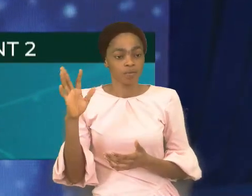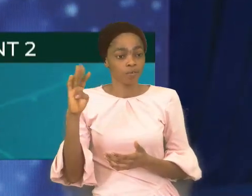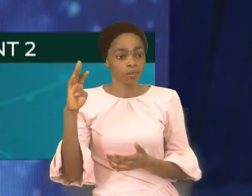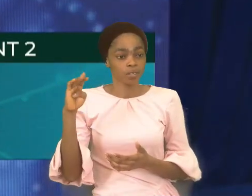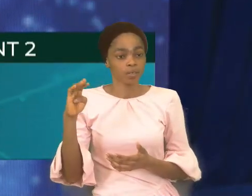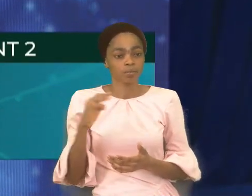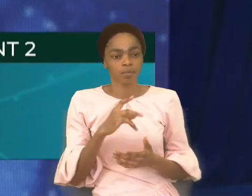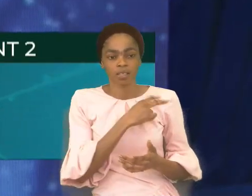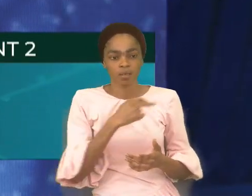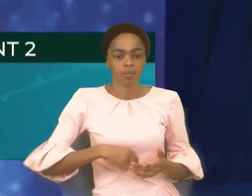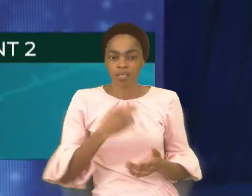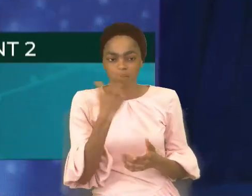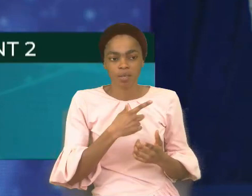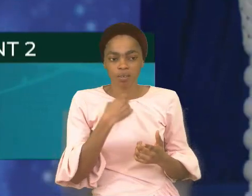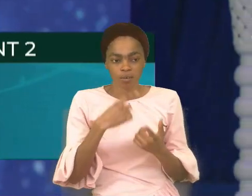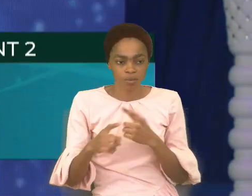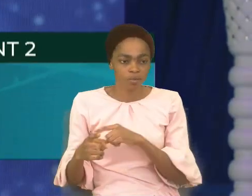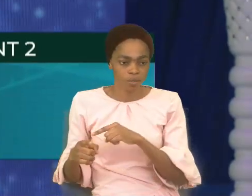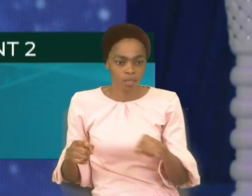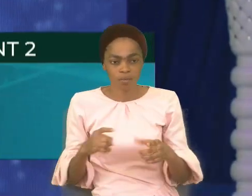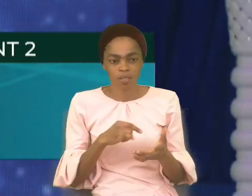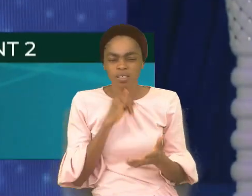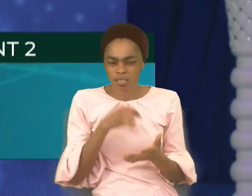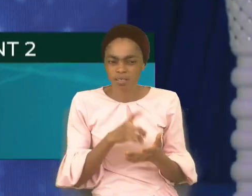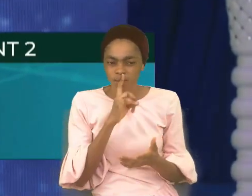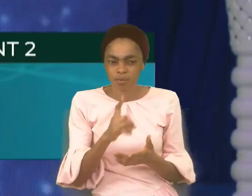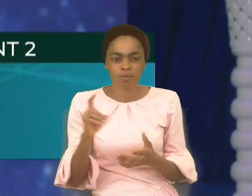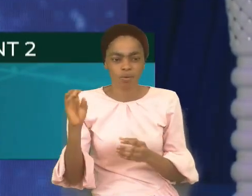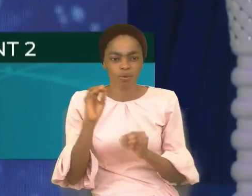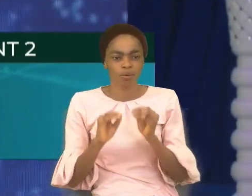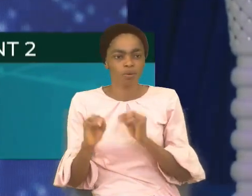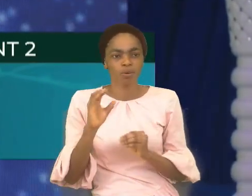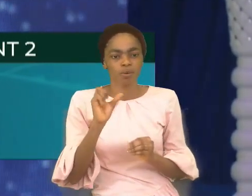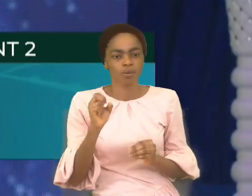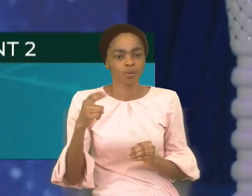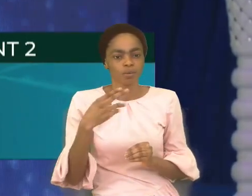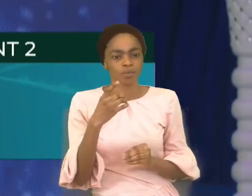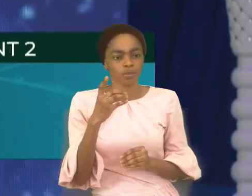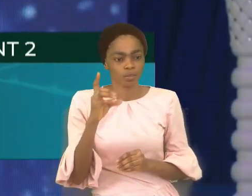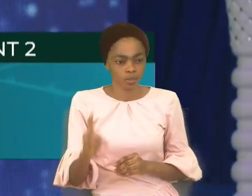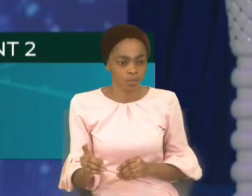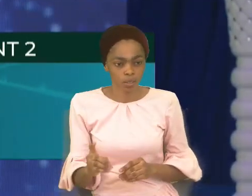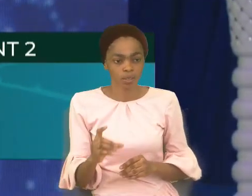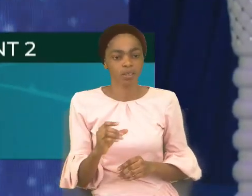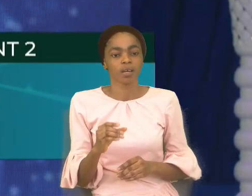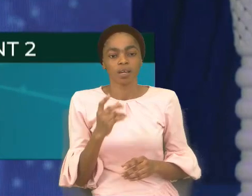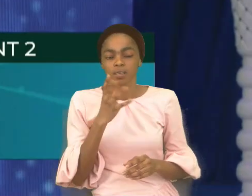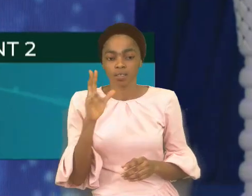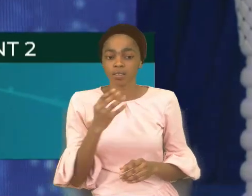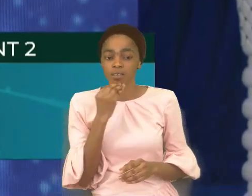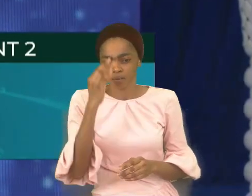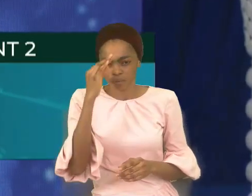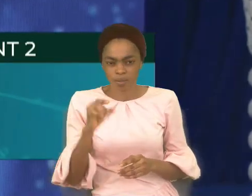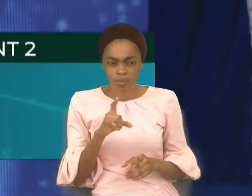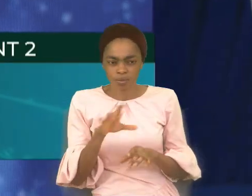and Abednego? Do not ye serve my gods, nor worship the golden image